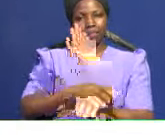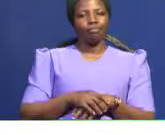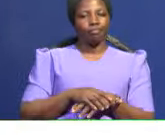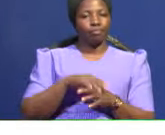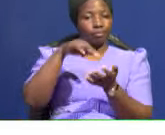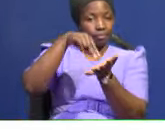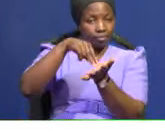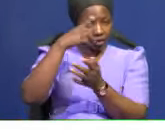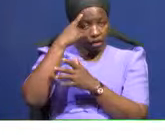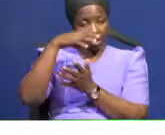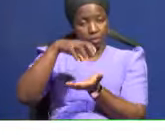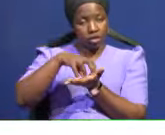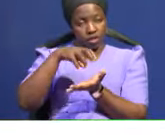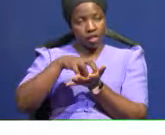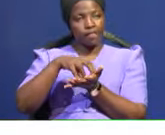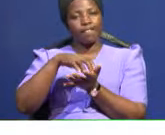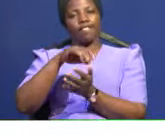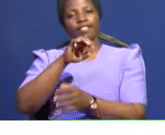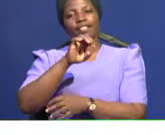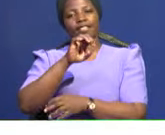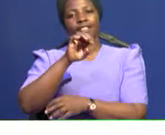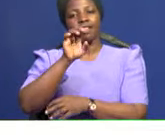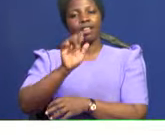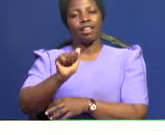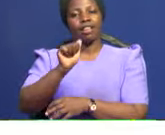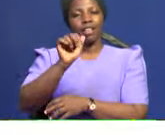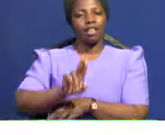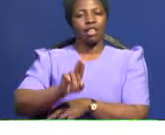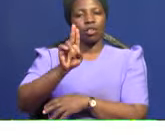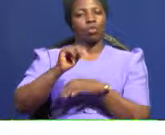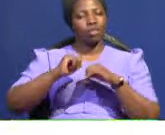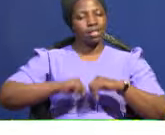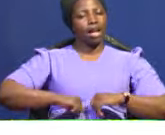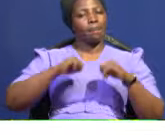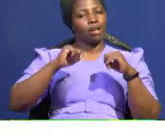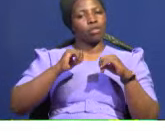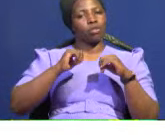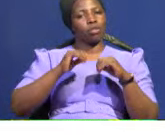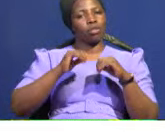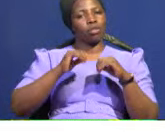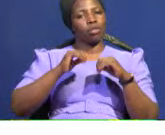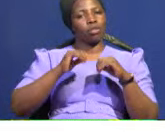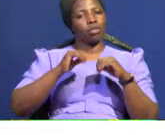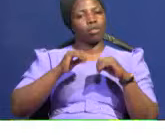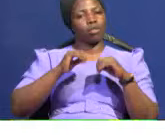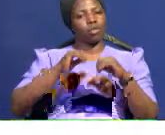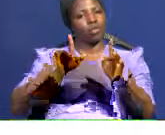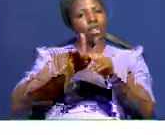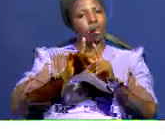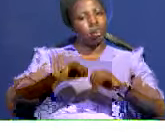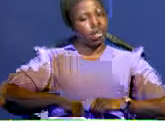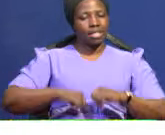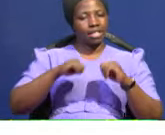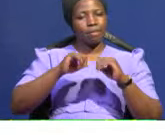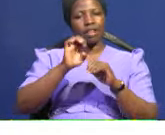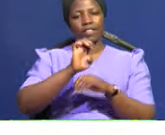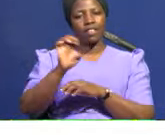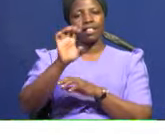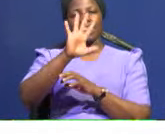of chairperson of the African Union Commission. As a chairman of the Africa